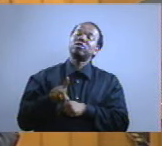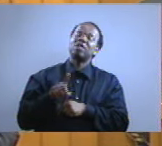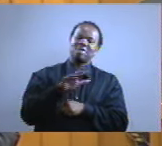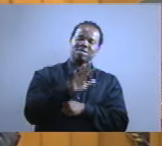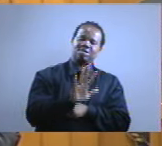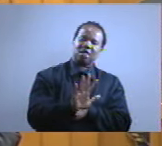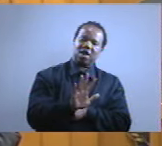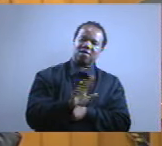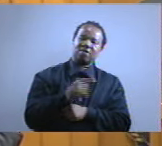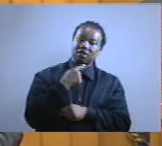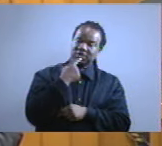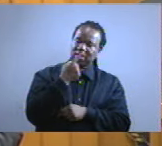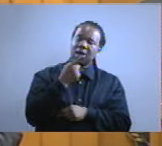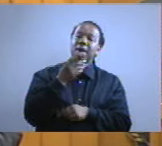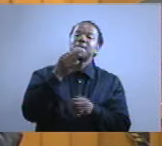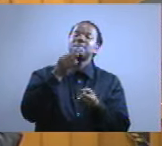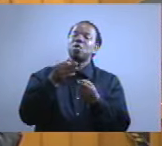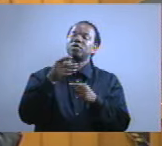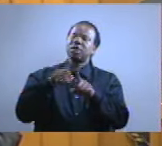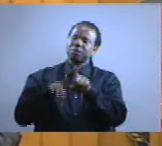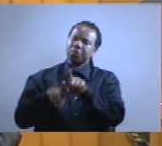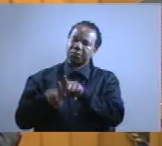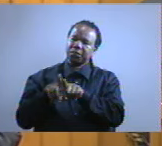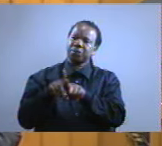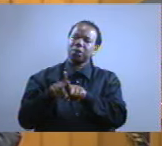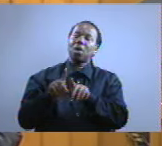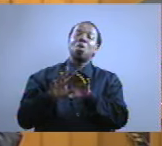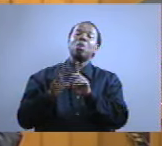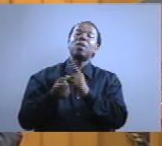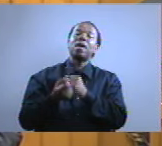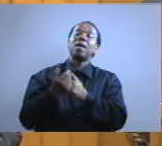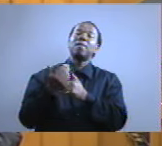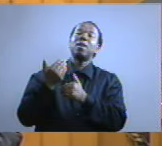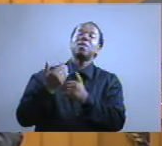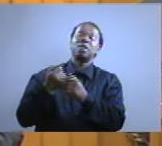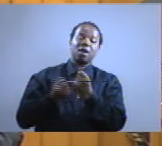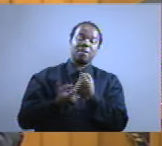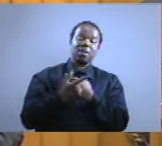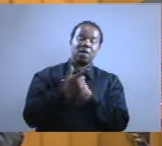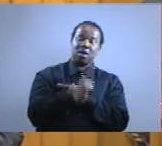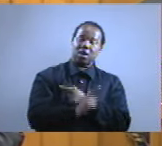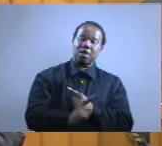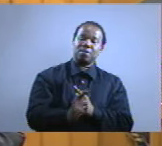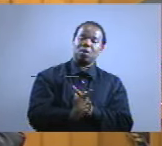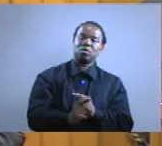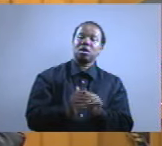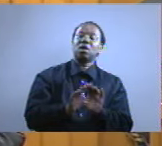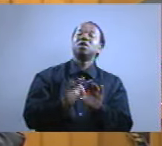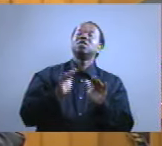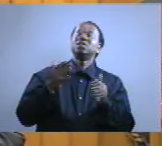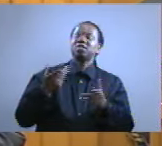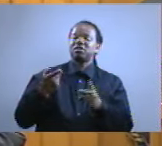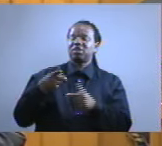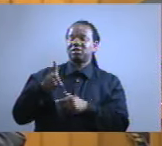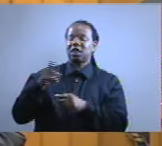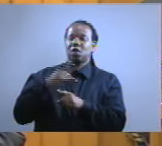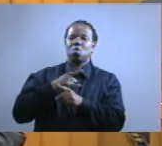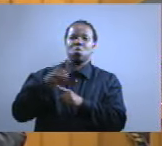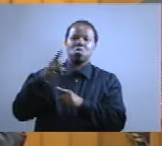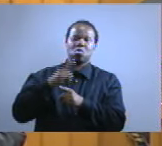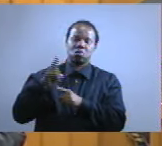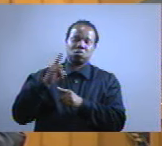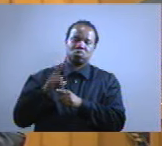politics of realignment on an irreversible trajectory in Limpopo. This is a watershed victory for the DA in the